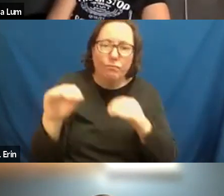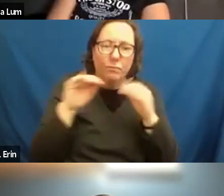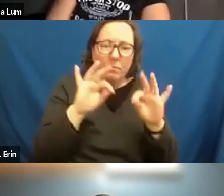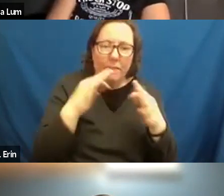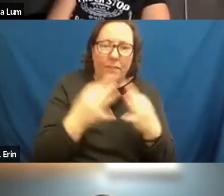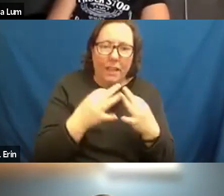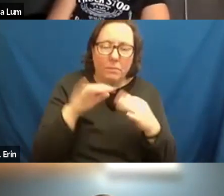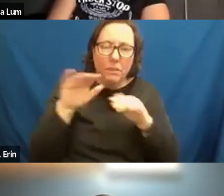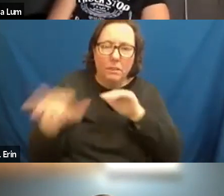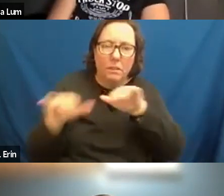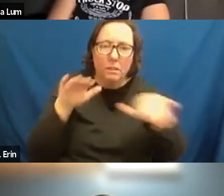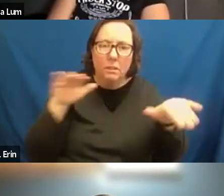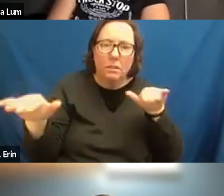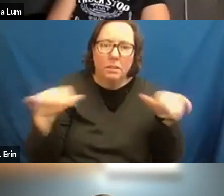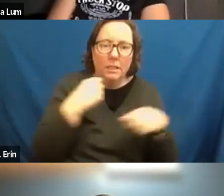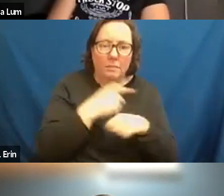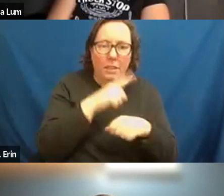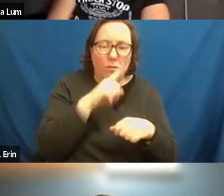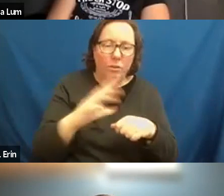of these opportunities?